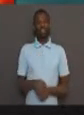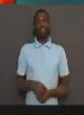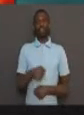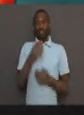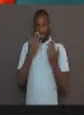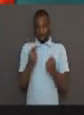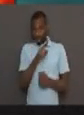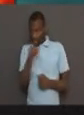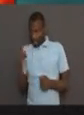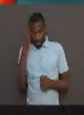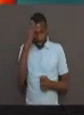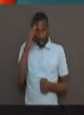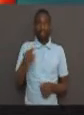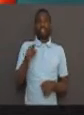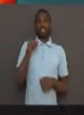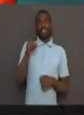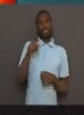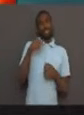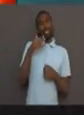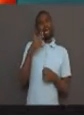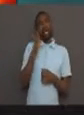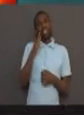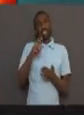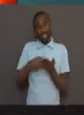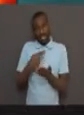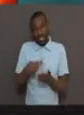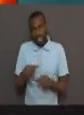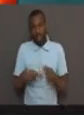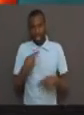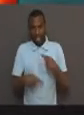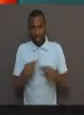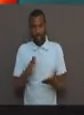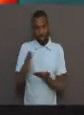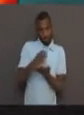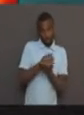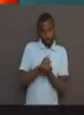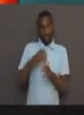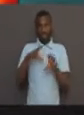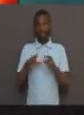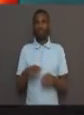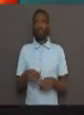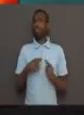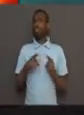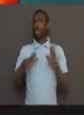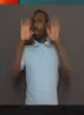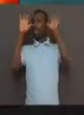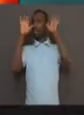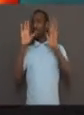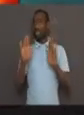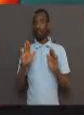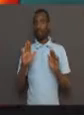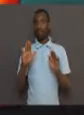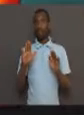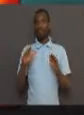In fact, you now know that such a reaction would produce an